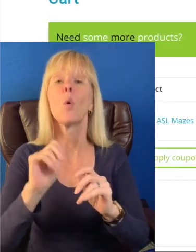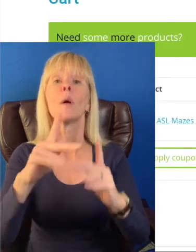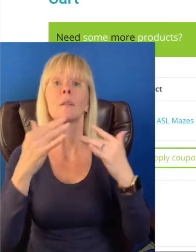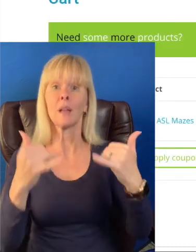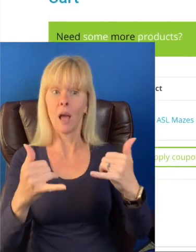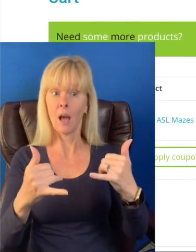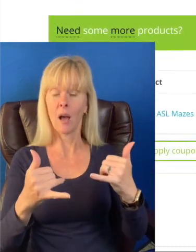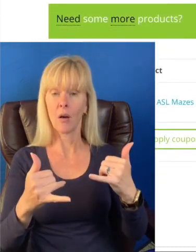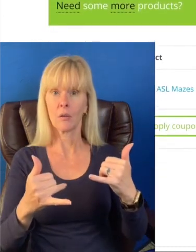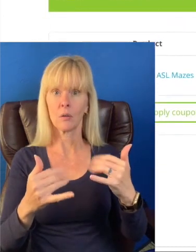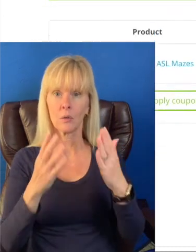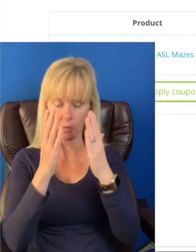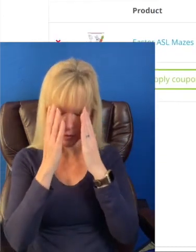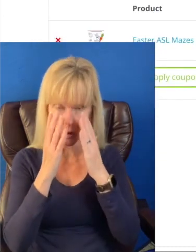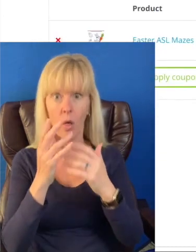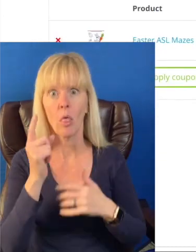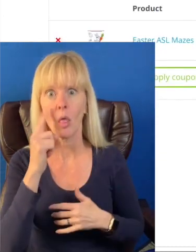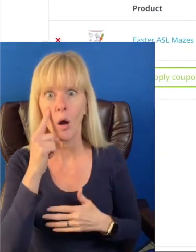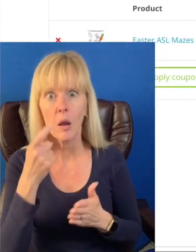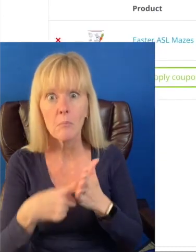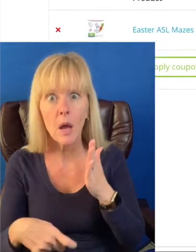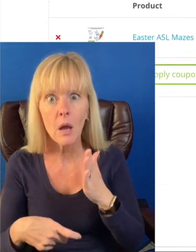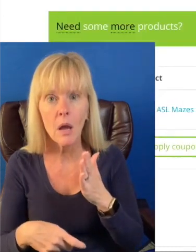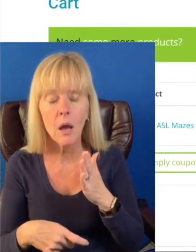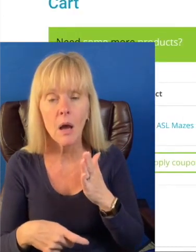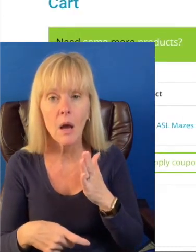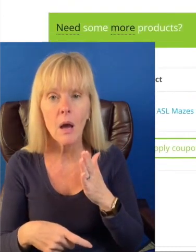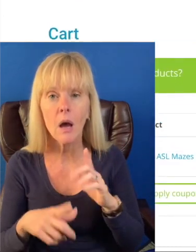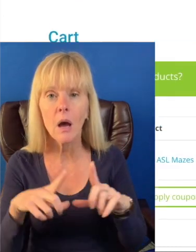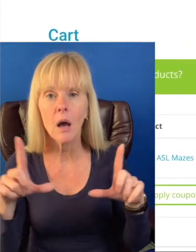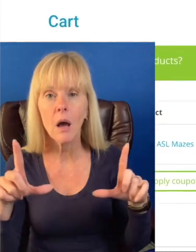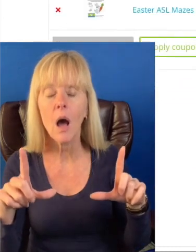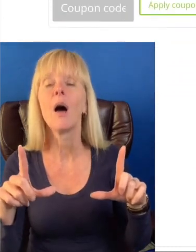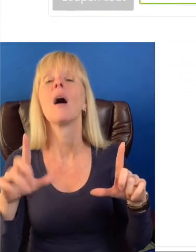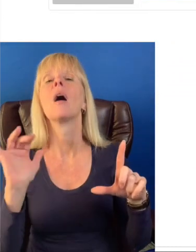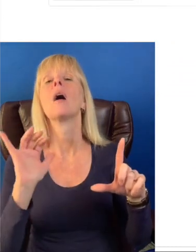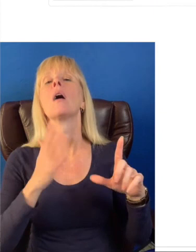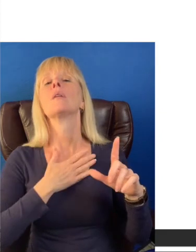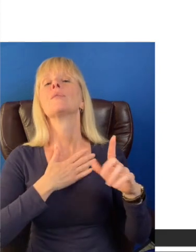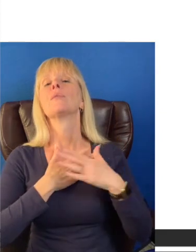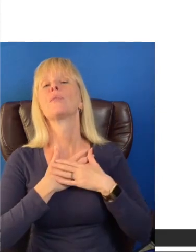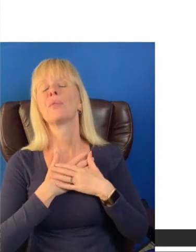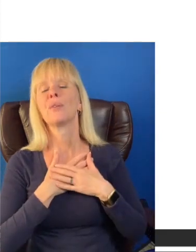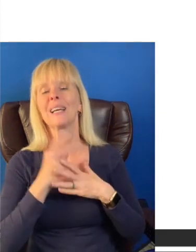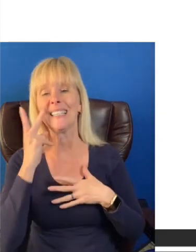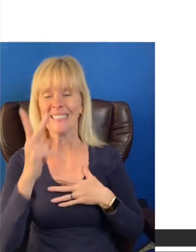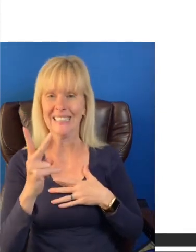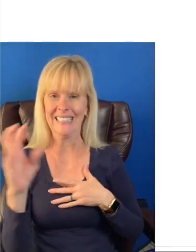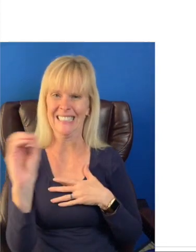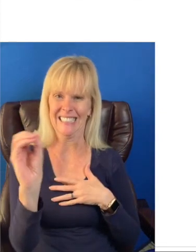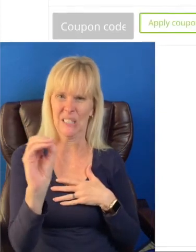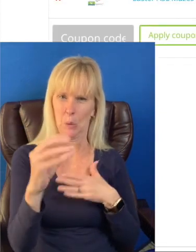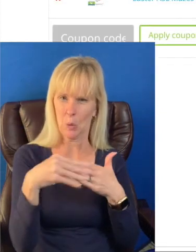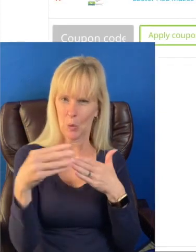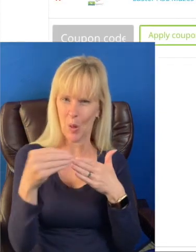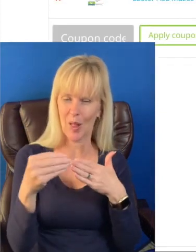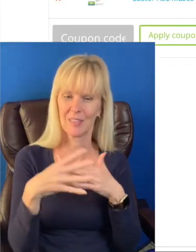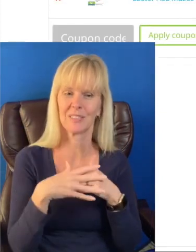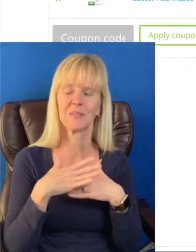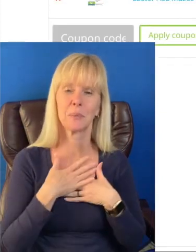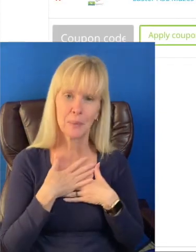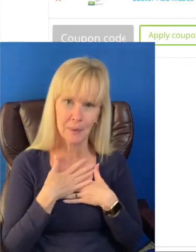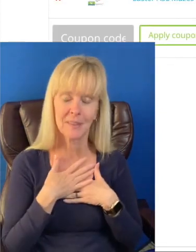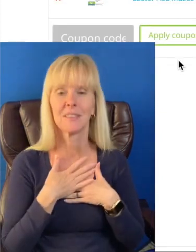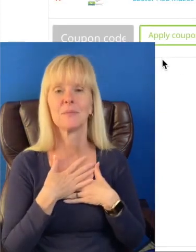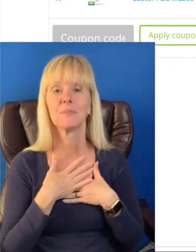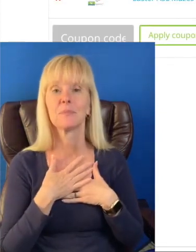like I was going to have to pay for it, but I see in my checkout cart right here that it is $0. Then all I have to do,